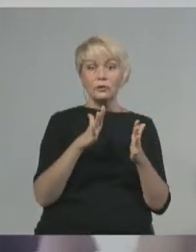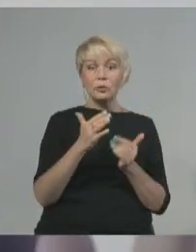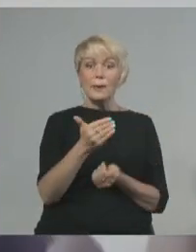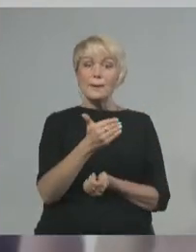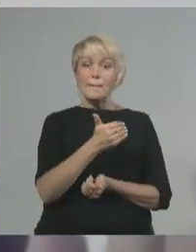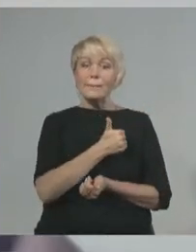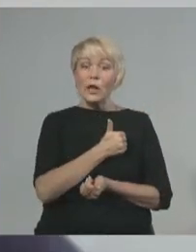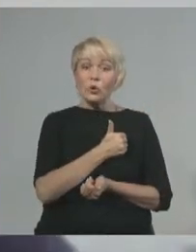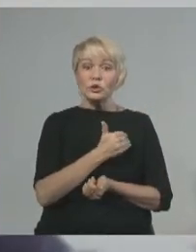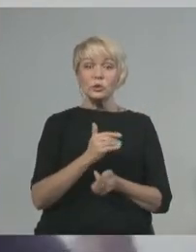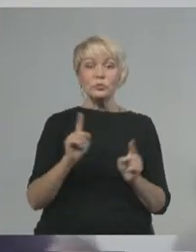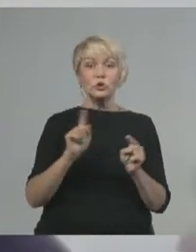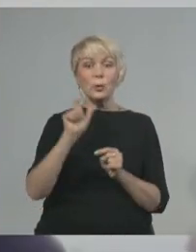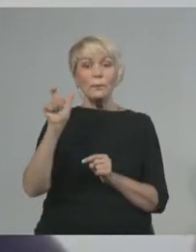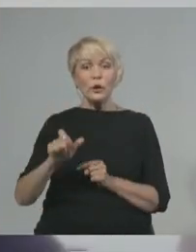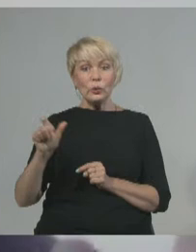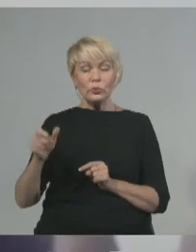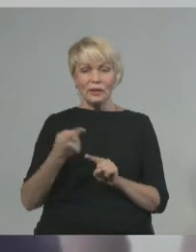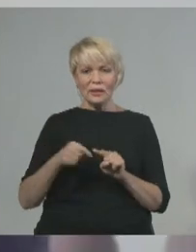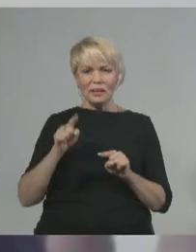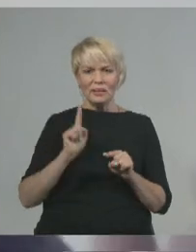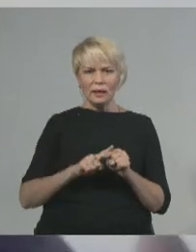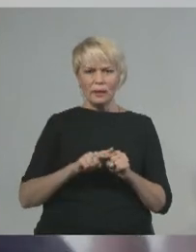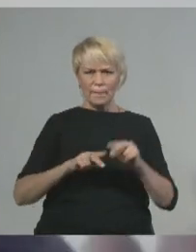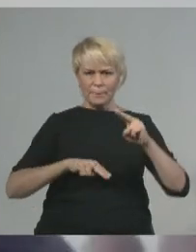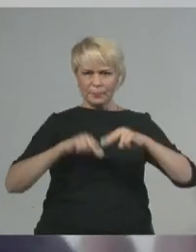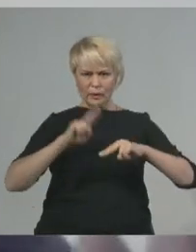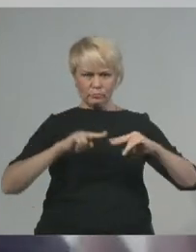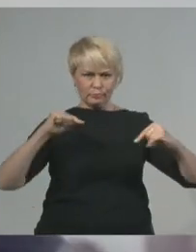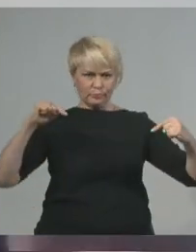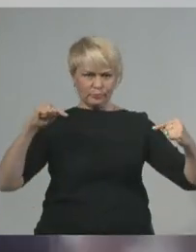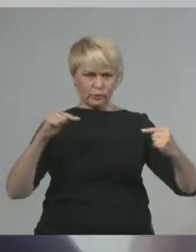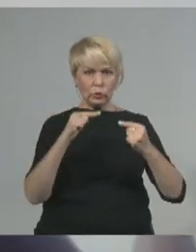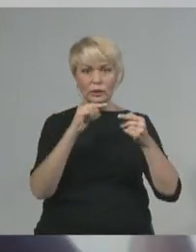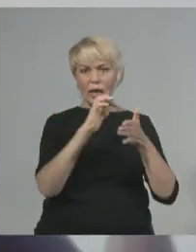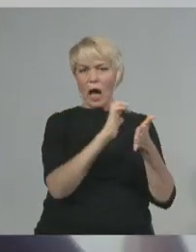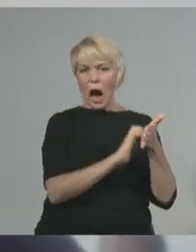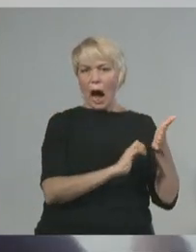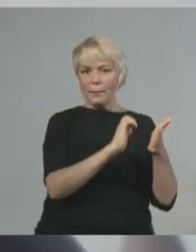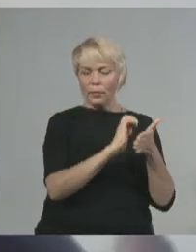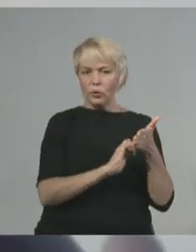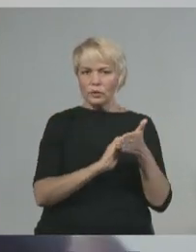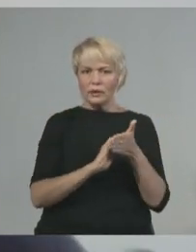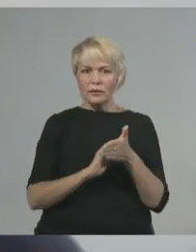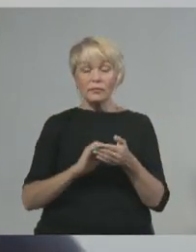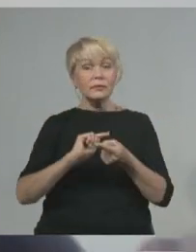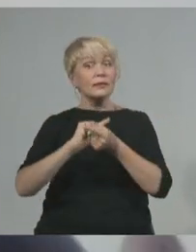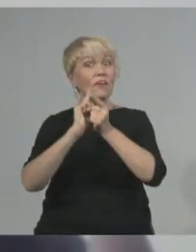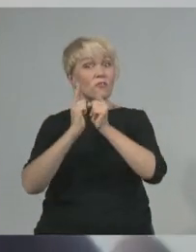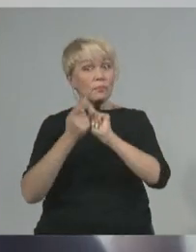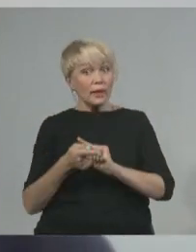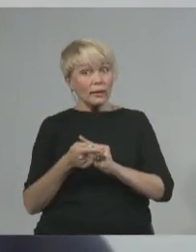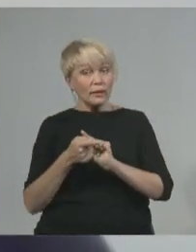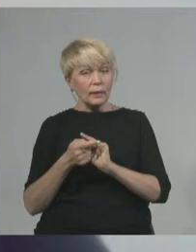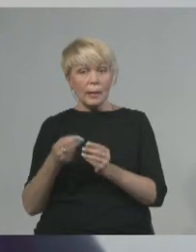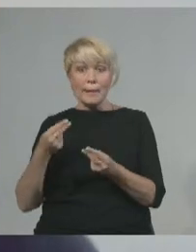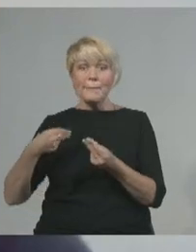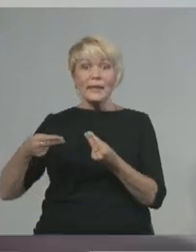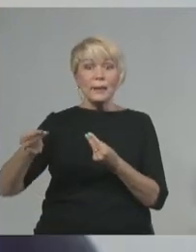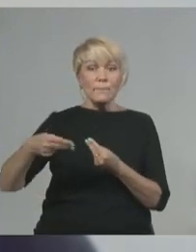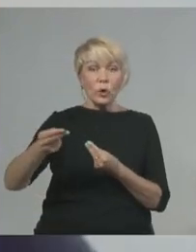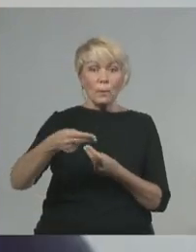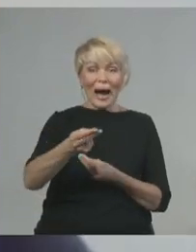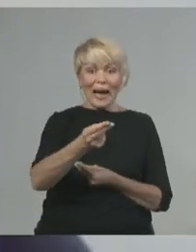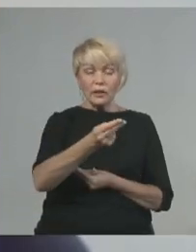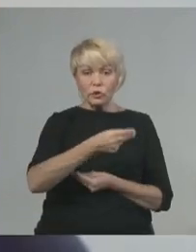against abortion and people that have strong belief uh advocating for women rights including for example when they get pregnant because they